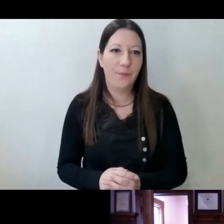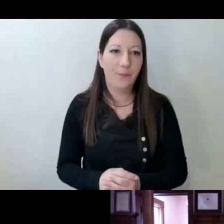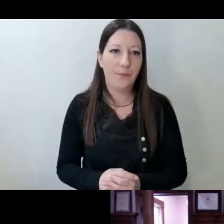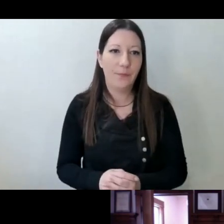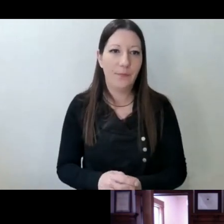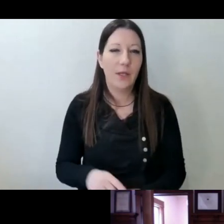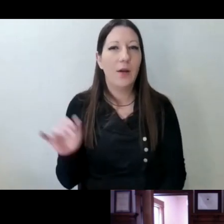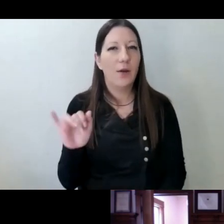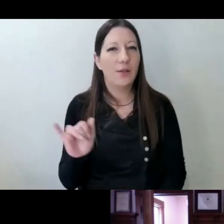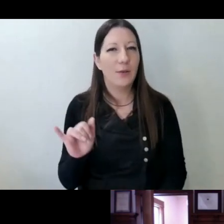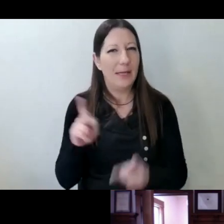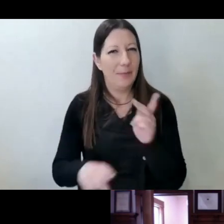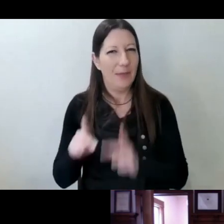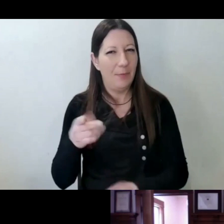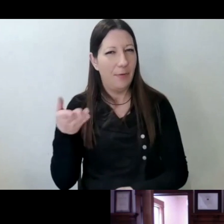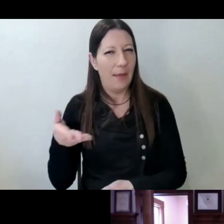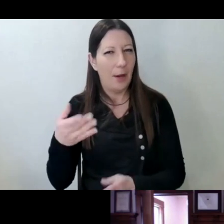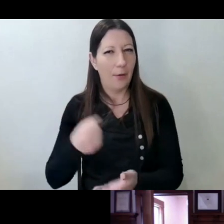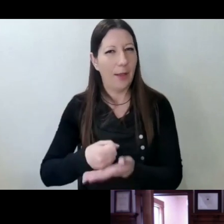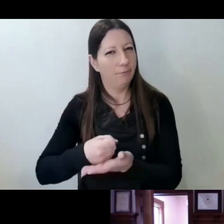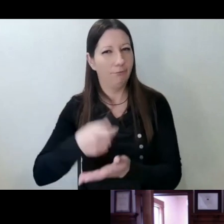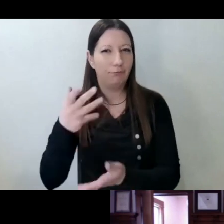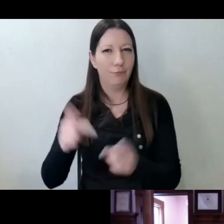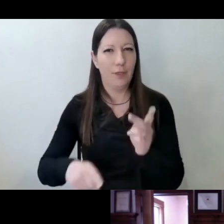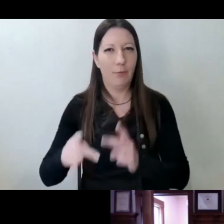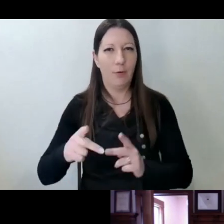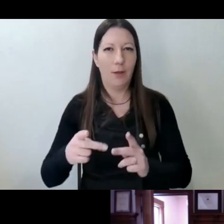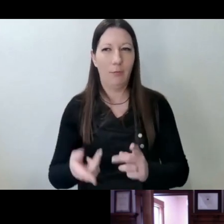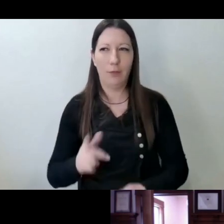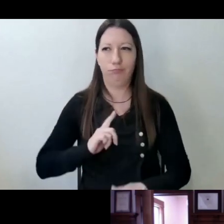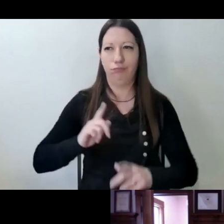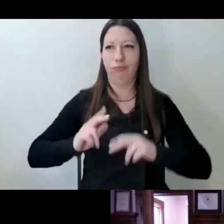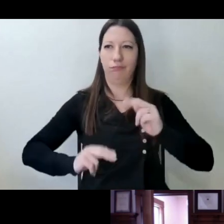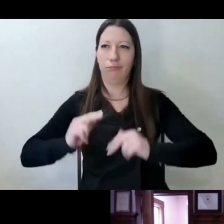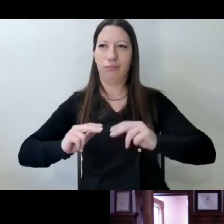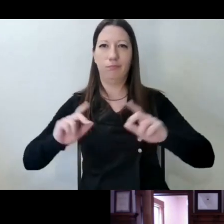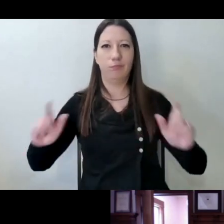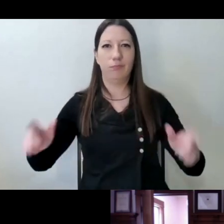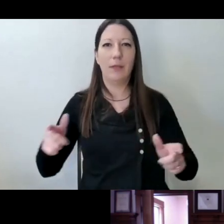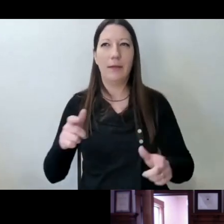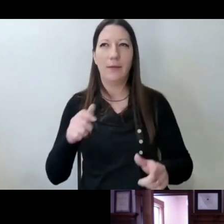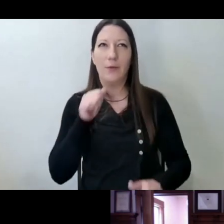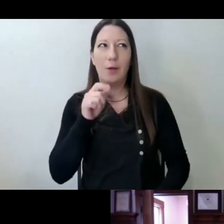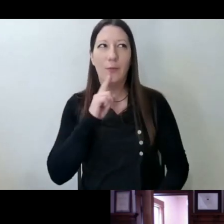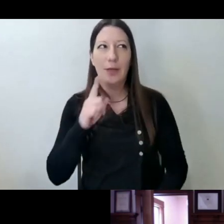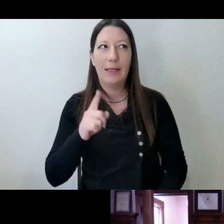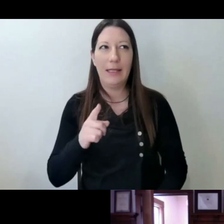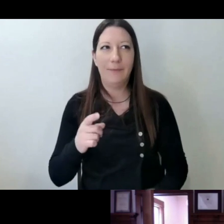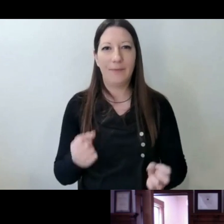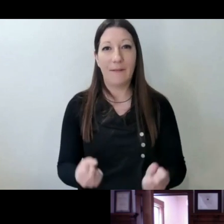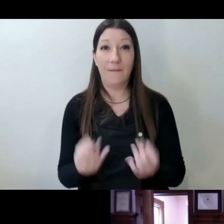for lack of a better words, that are unintentionally starting these fires, of course, but it is adding to